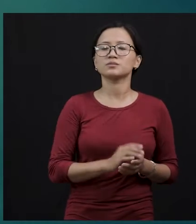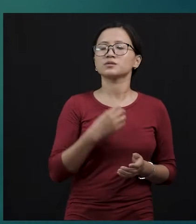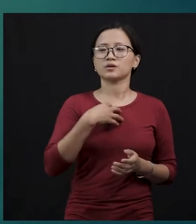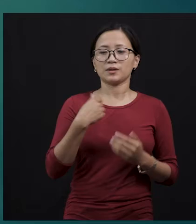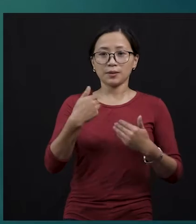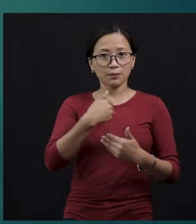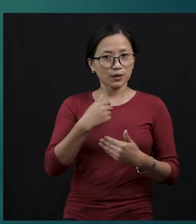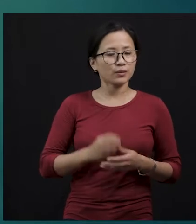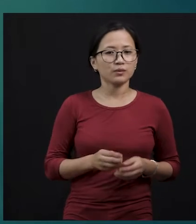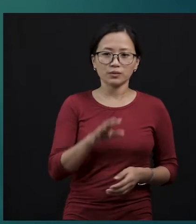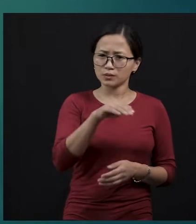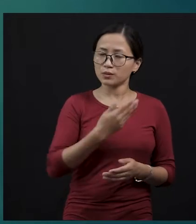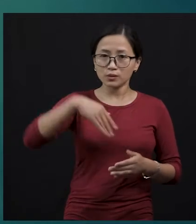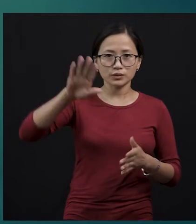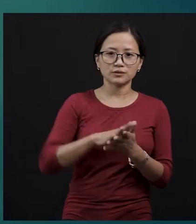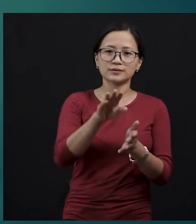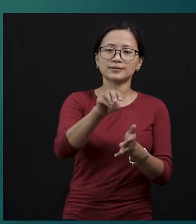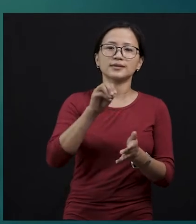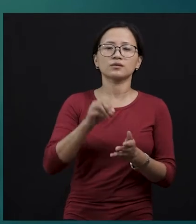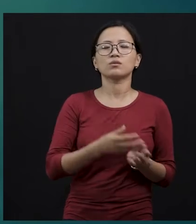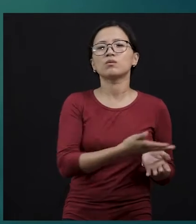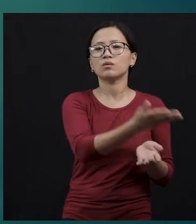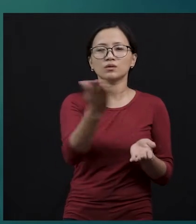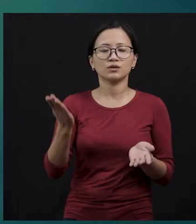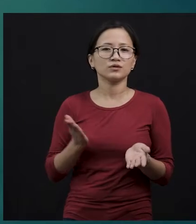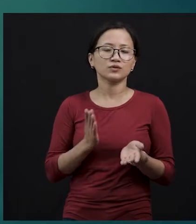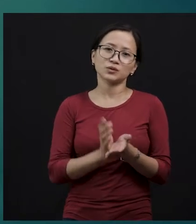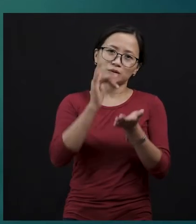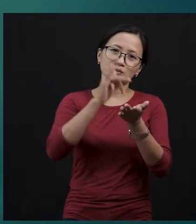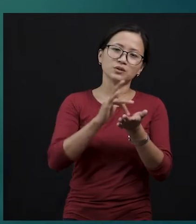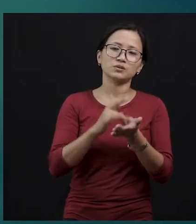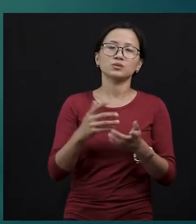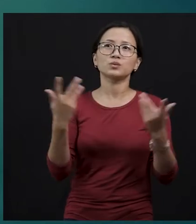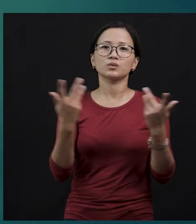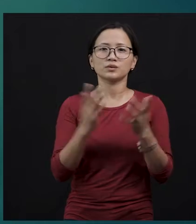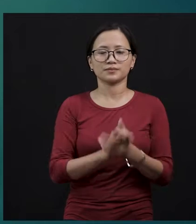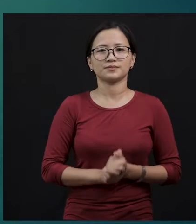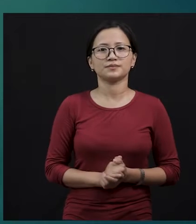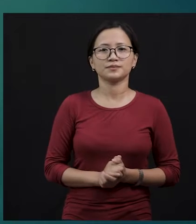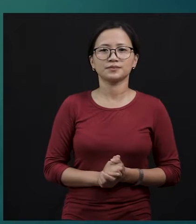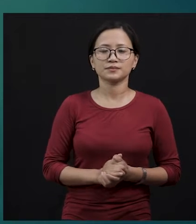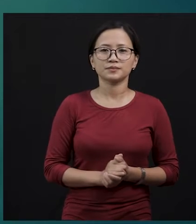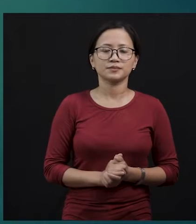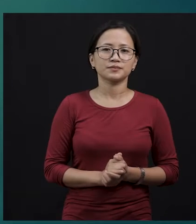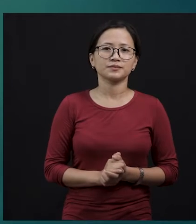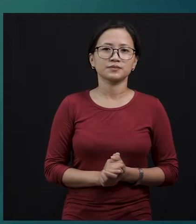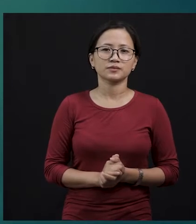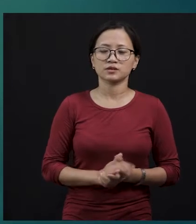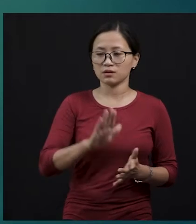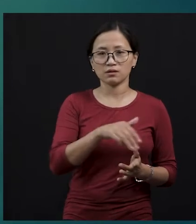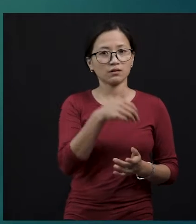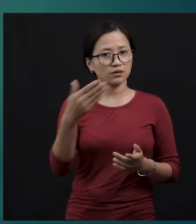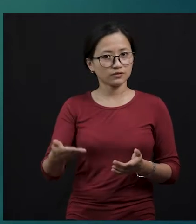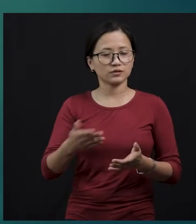never take it seriously, maybe. But today, we are going to make sure that we learn these things well. And